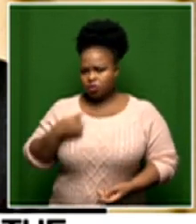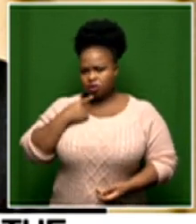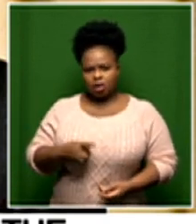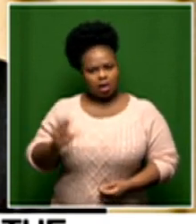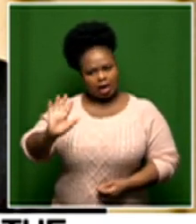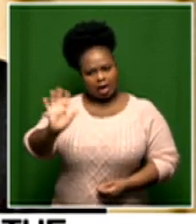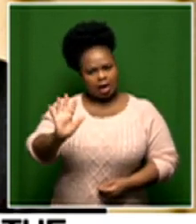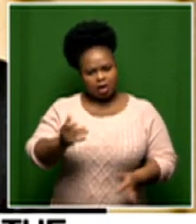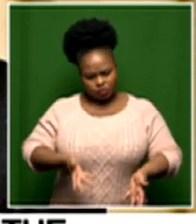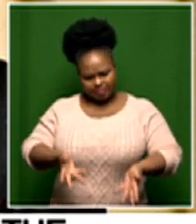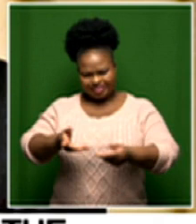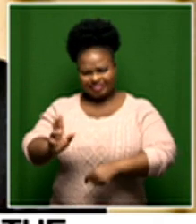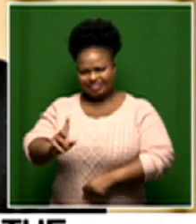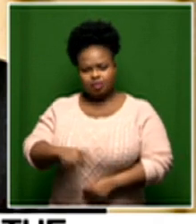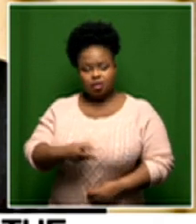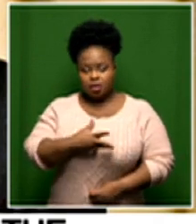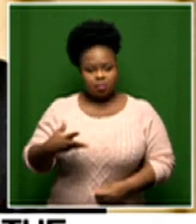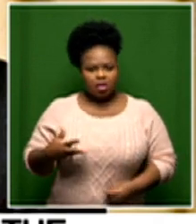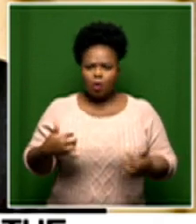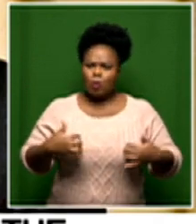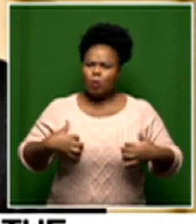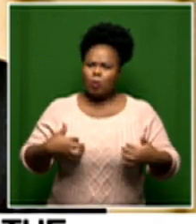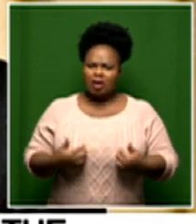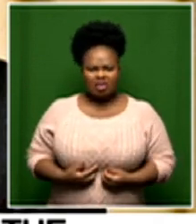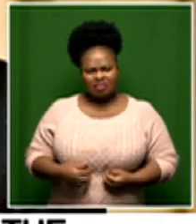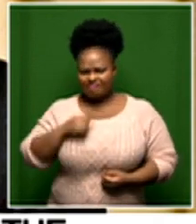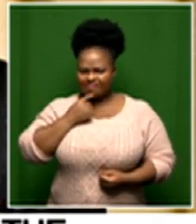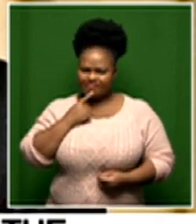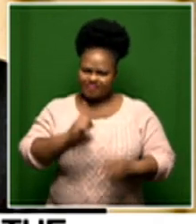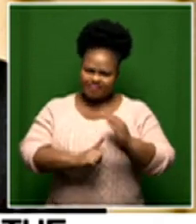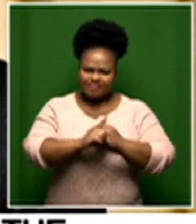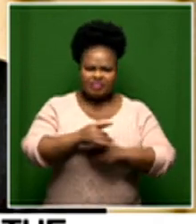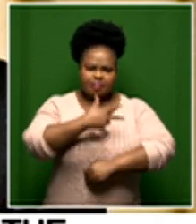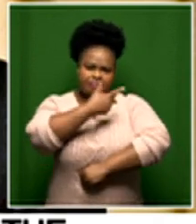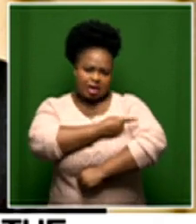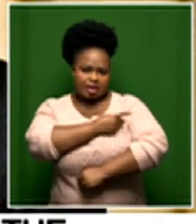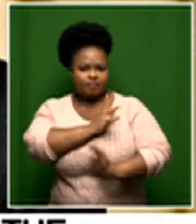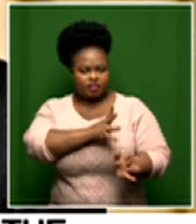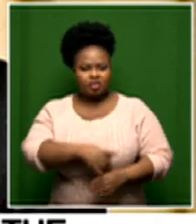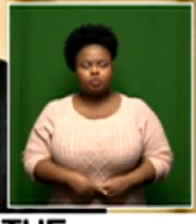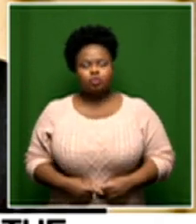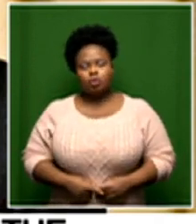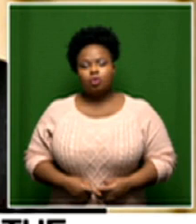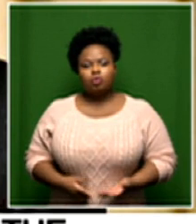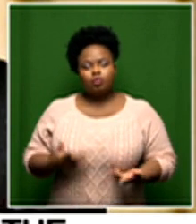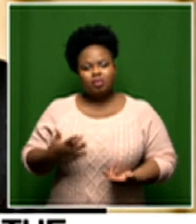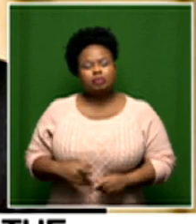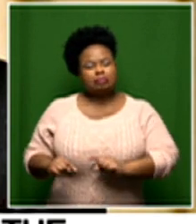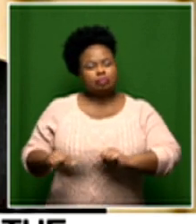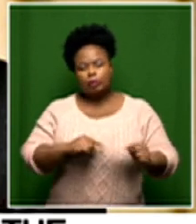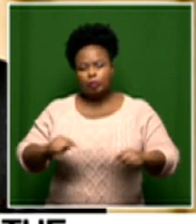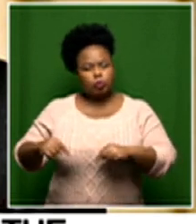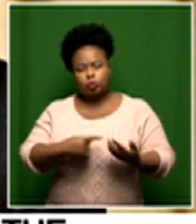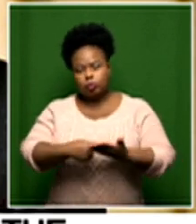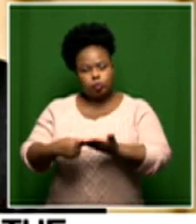we mustn't be taken there. My mother was very worried, and she took us there to vaccination. So it was a very hot debate amongst